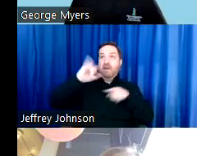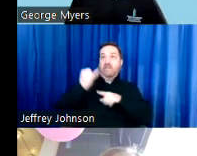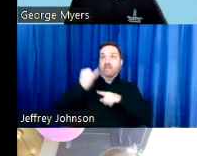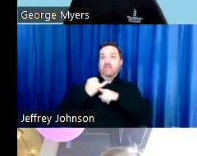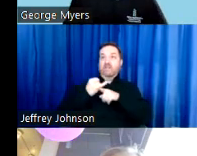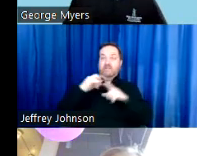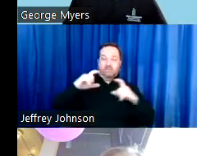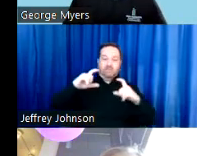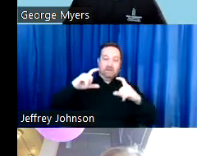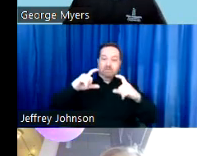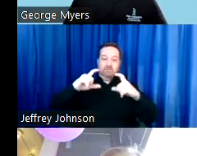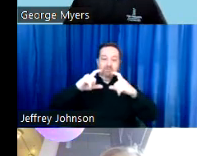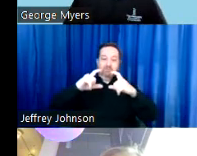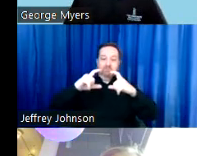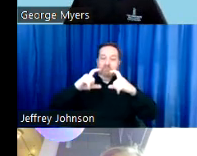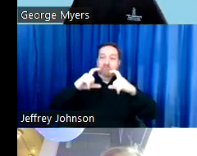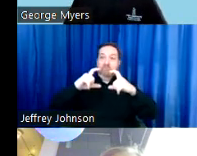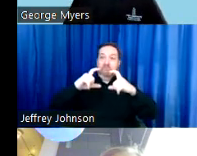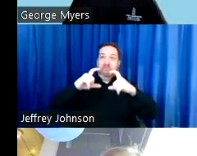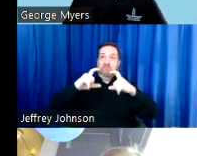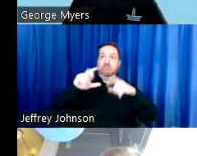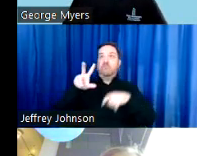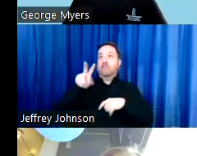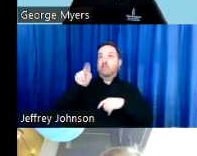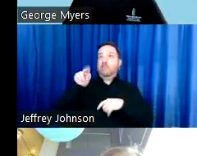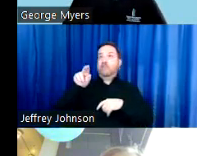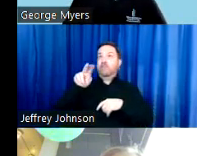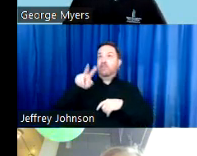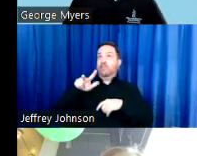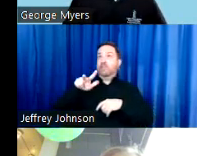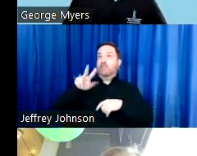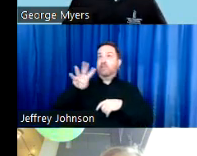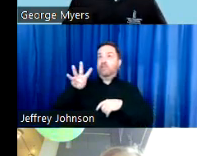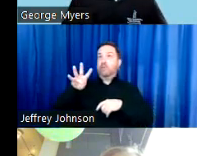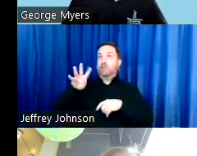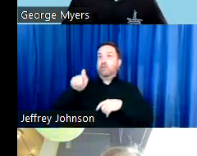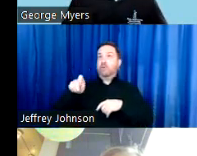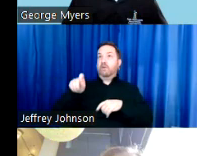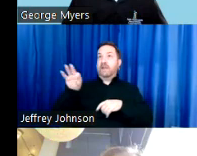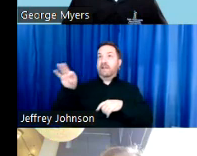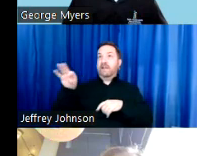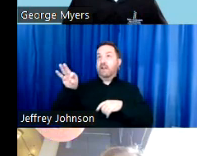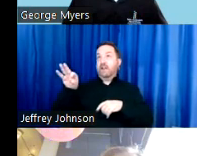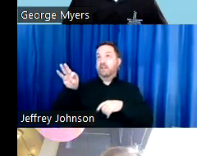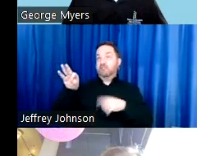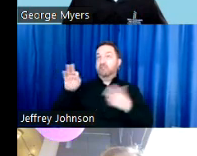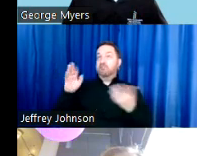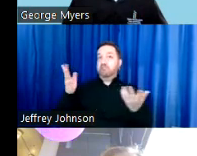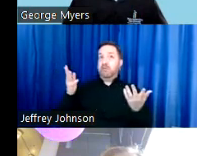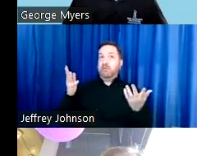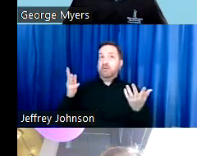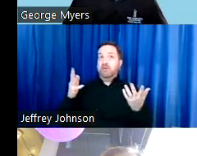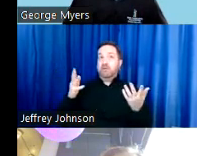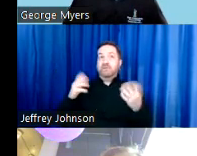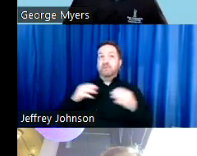big. And it's only $34.99. As you can see here, that is a pretty